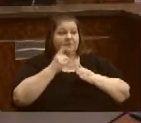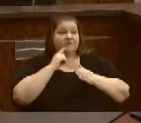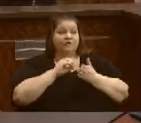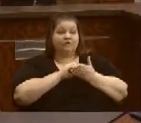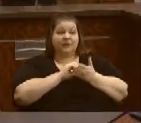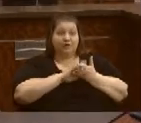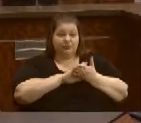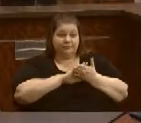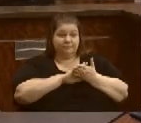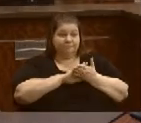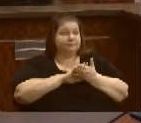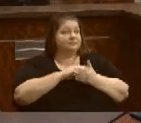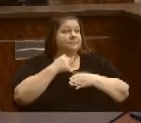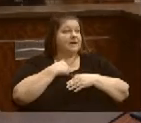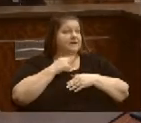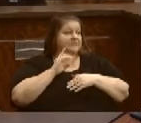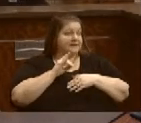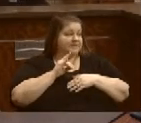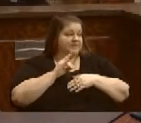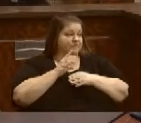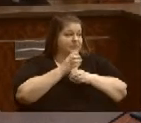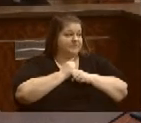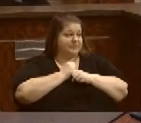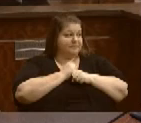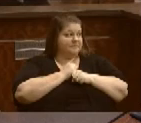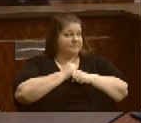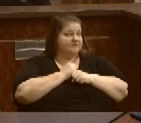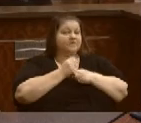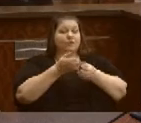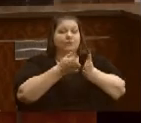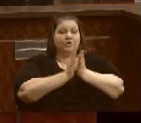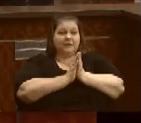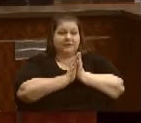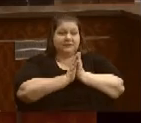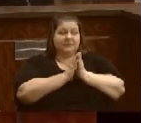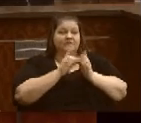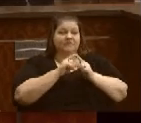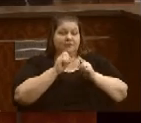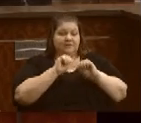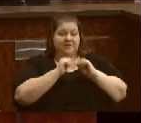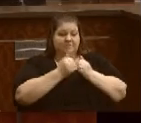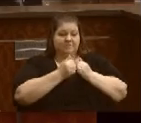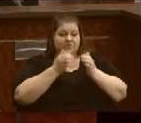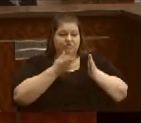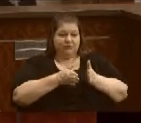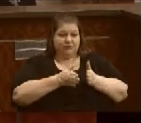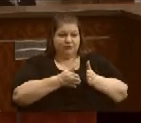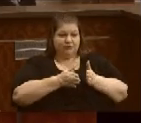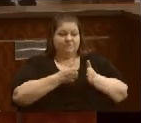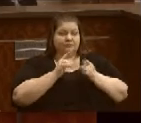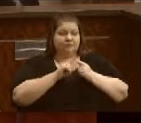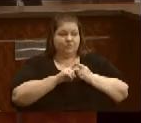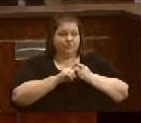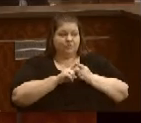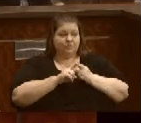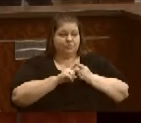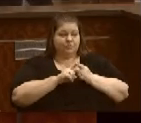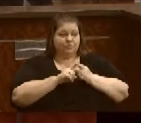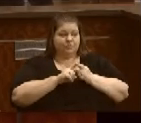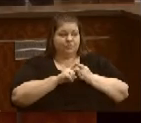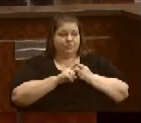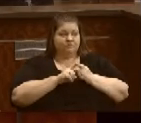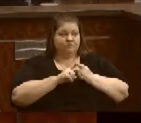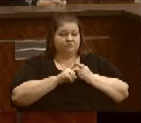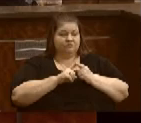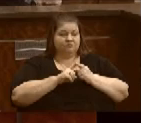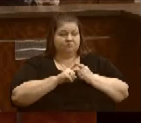record, I received a request from the administration to poll the